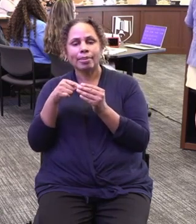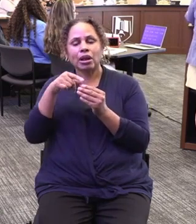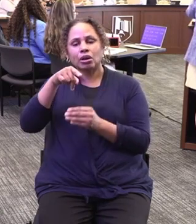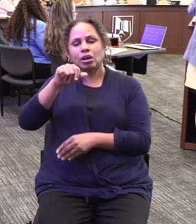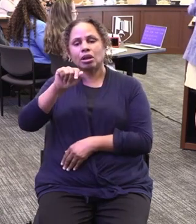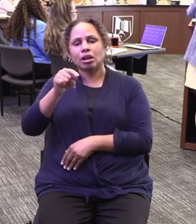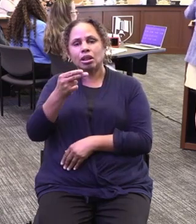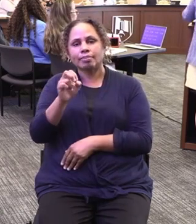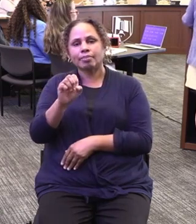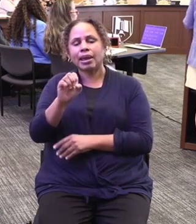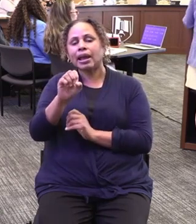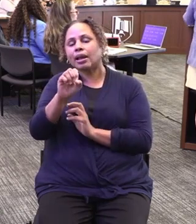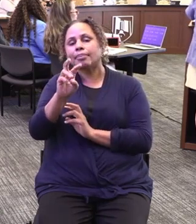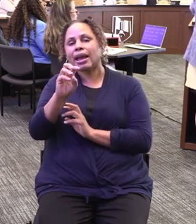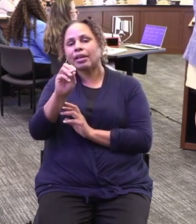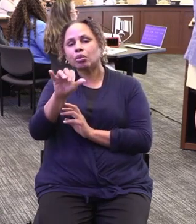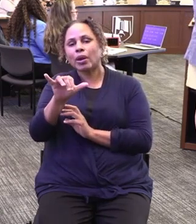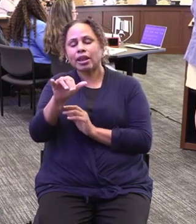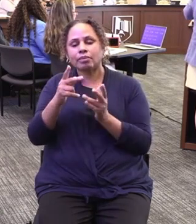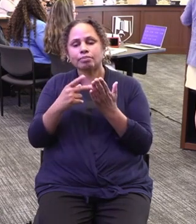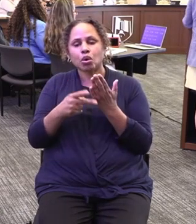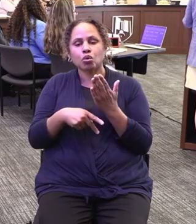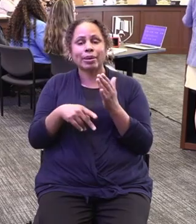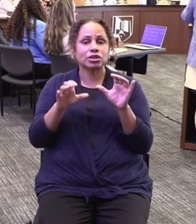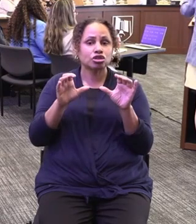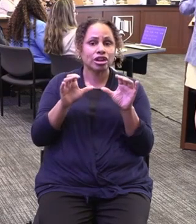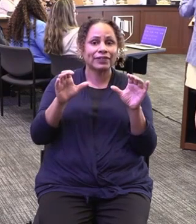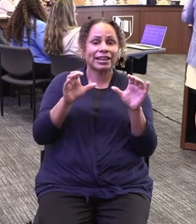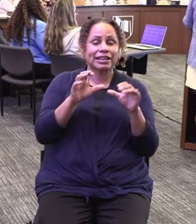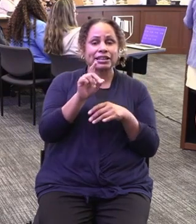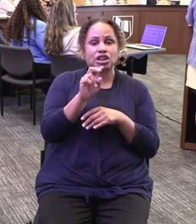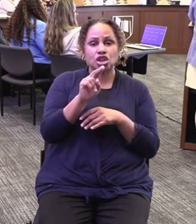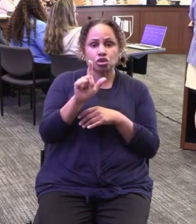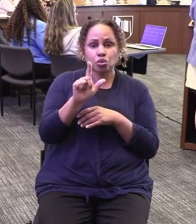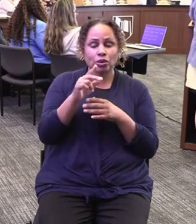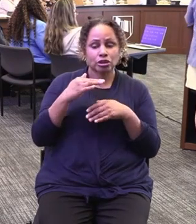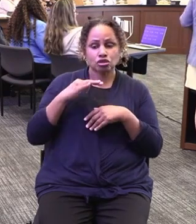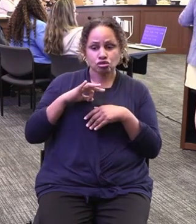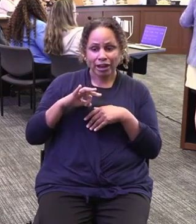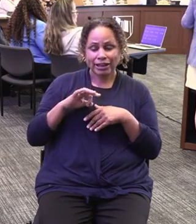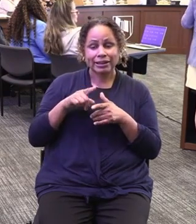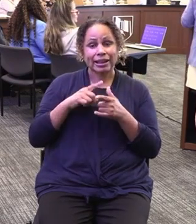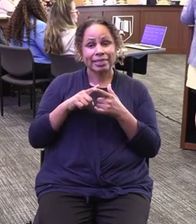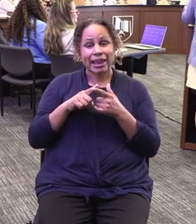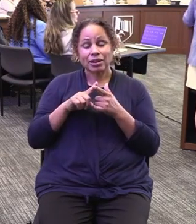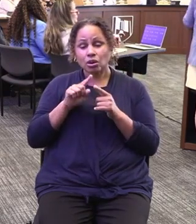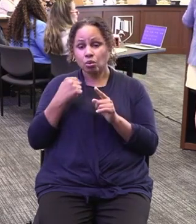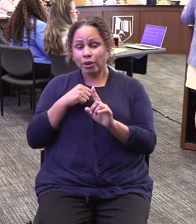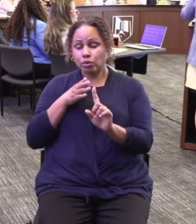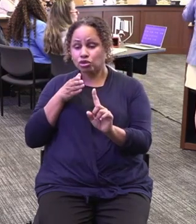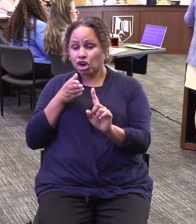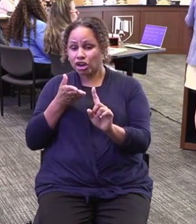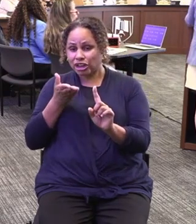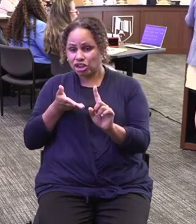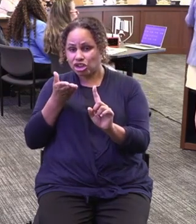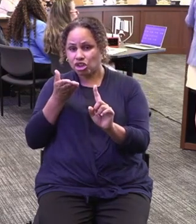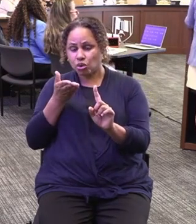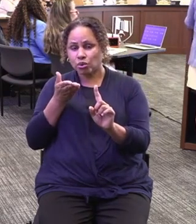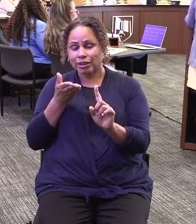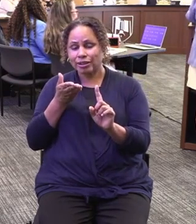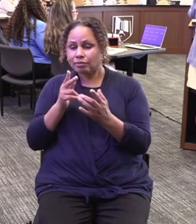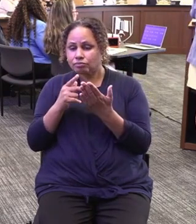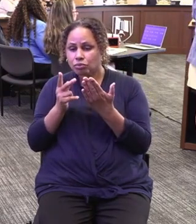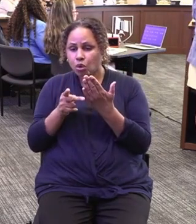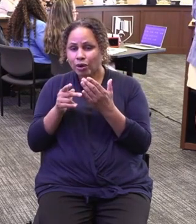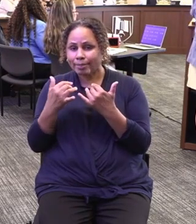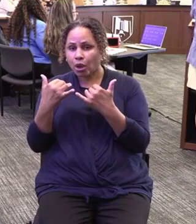certificates, about dual credit, about scholarships. Then we're going to target you. We are going to be program and audience specific. We're